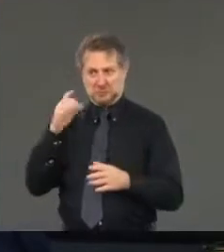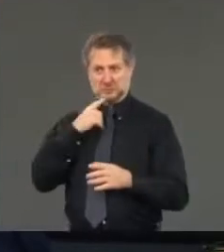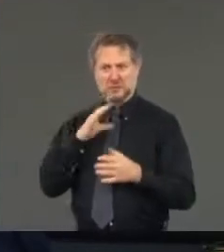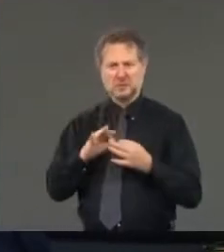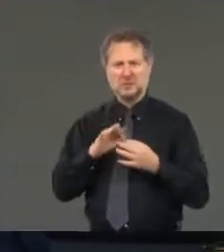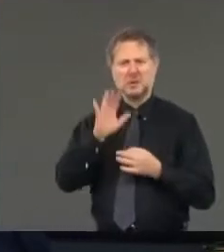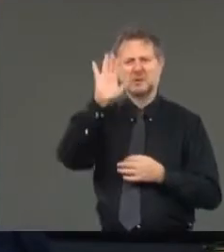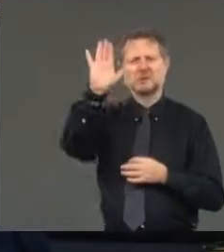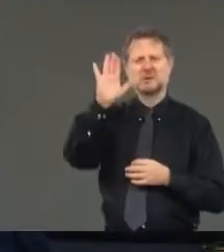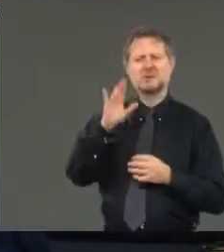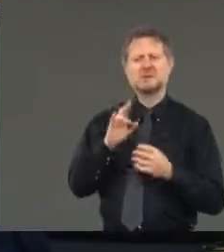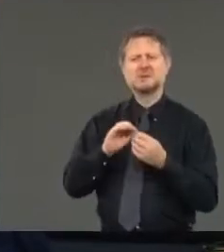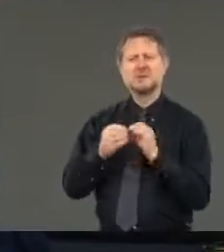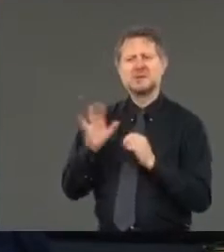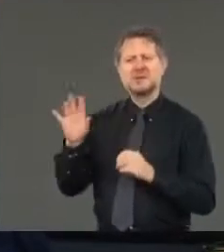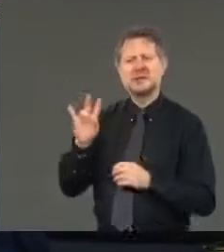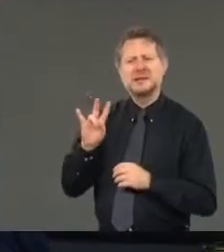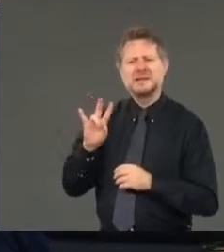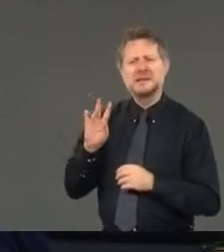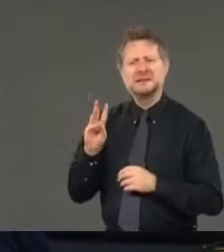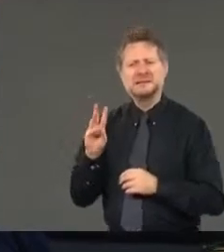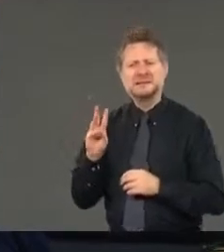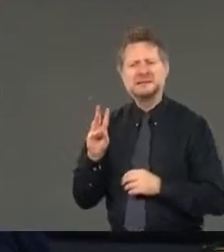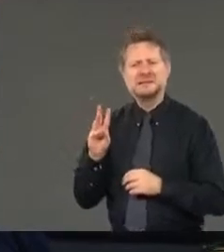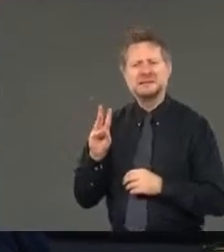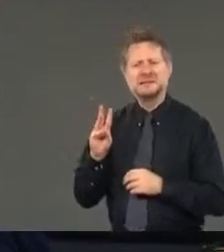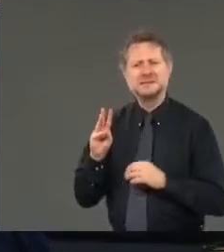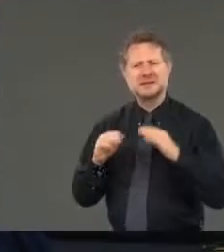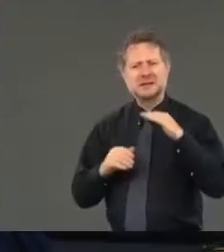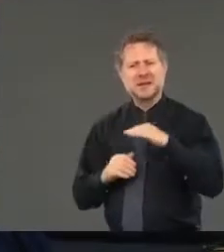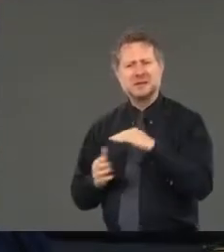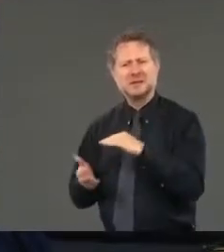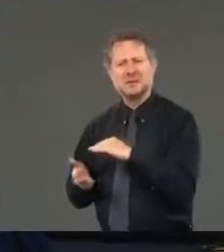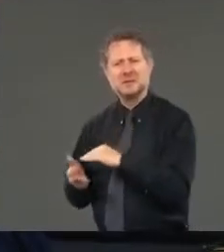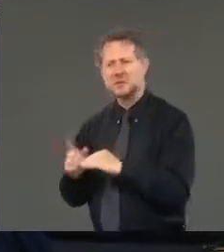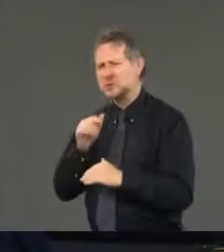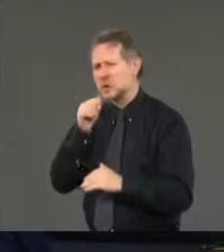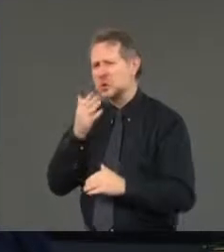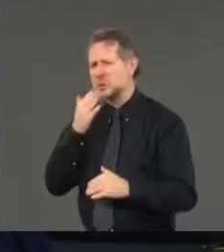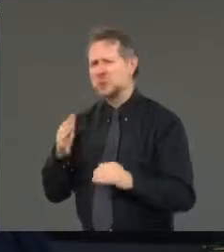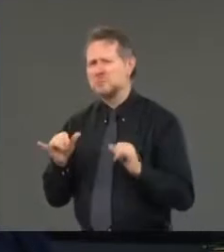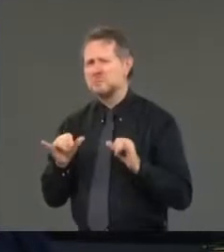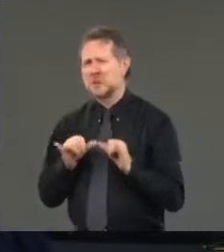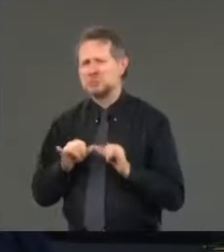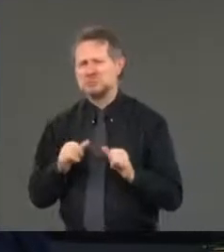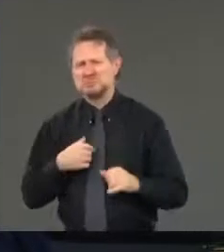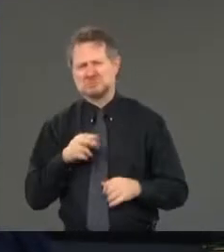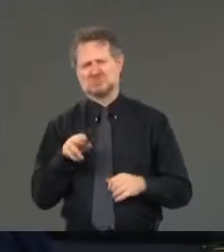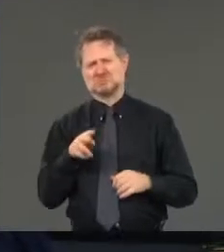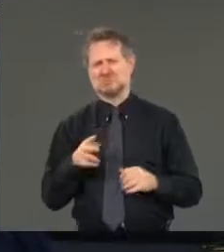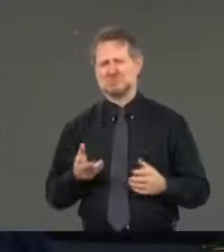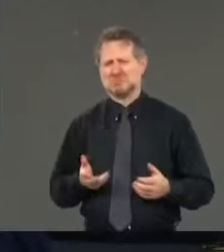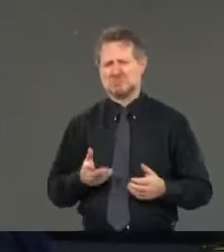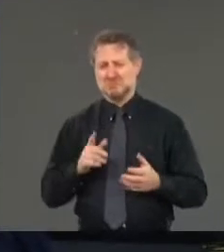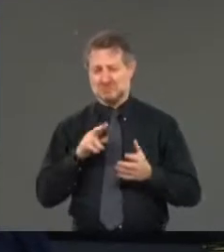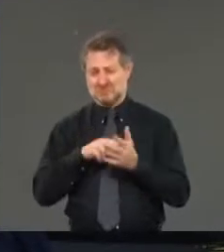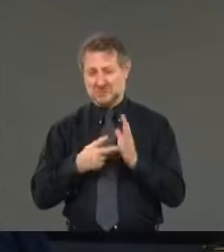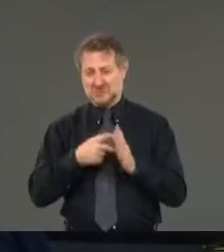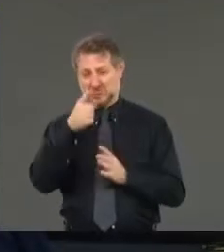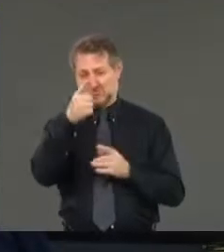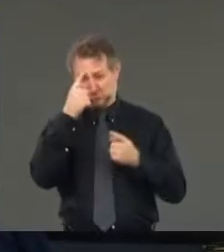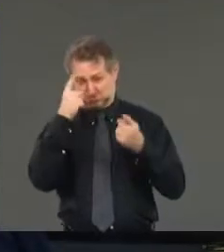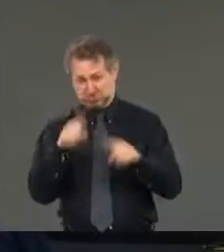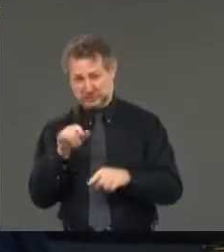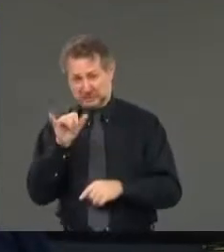76, whereas looking at the decline wasn't working as an effective measure for them. So are you aligned on that point, the